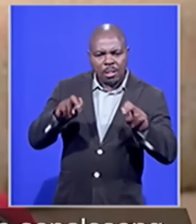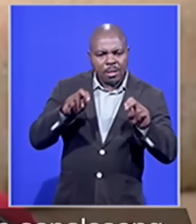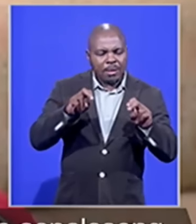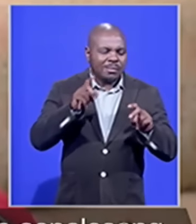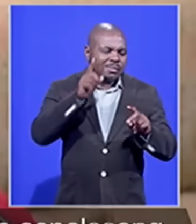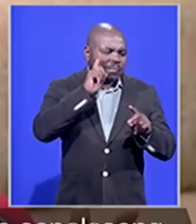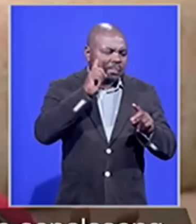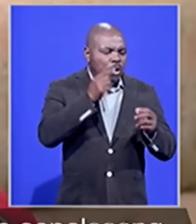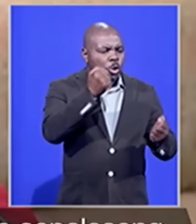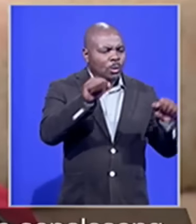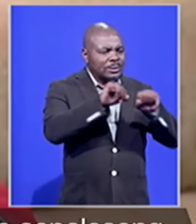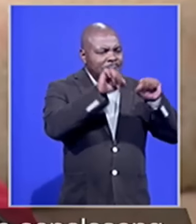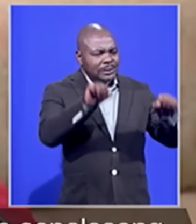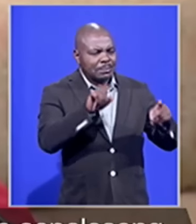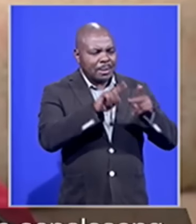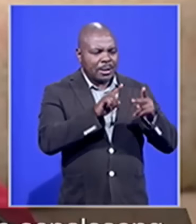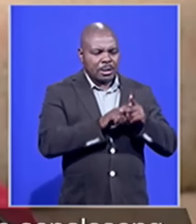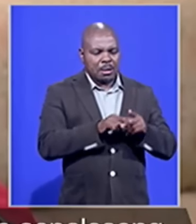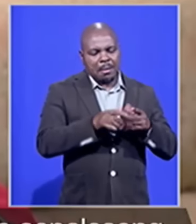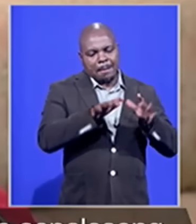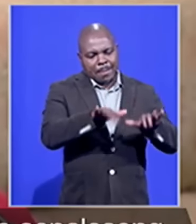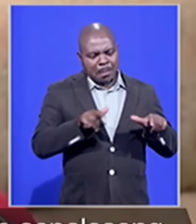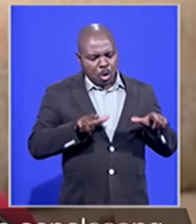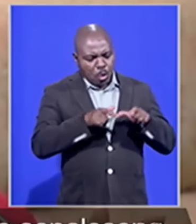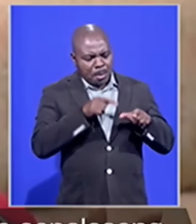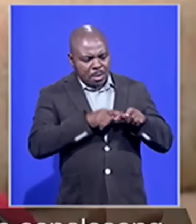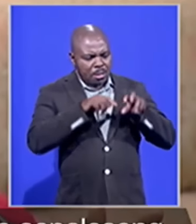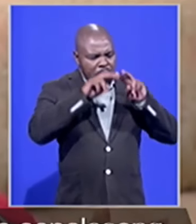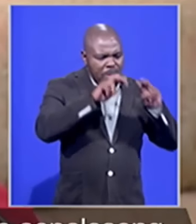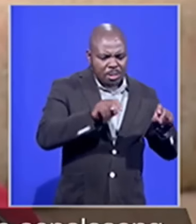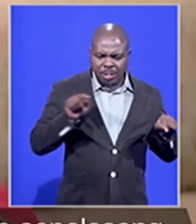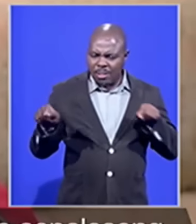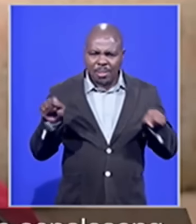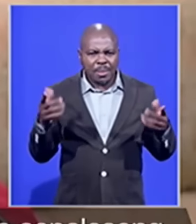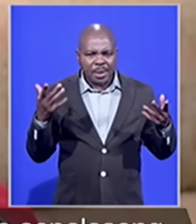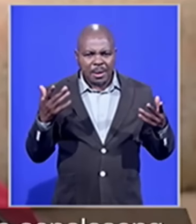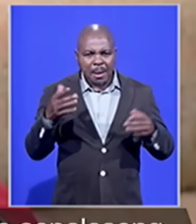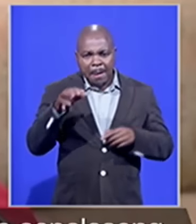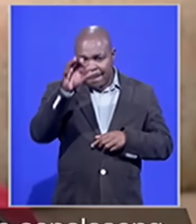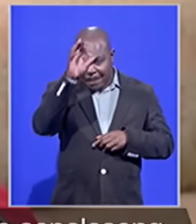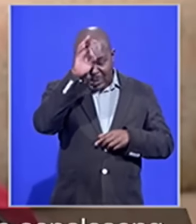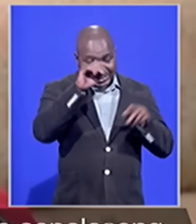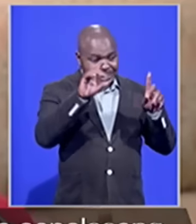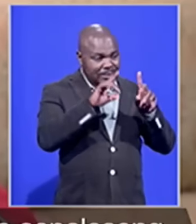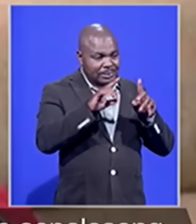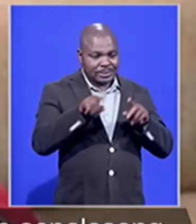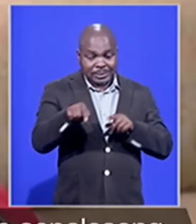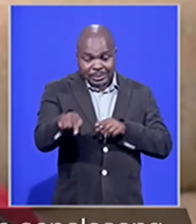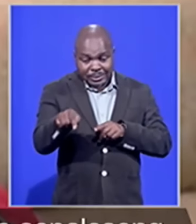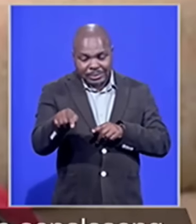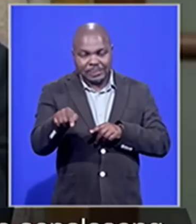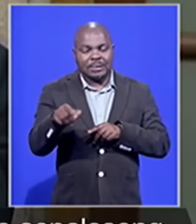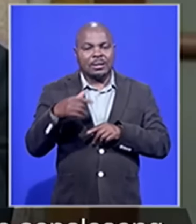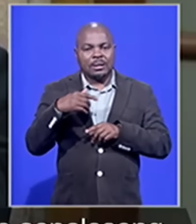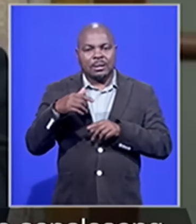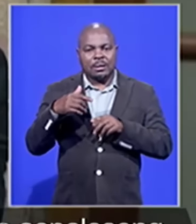justice system. We have an ad hoc committee that's going on. This police portfolio committee has also been taken to